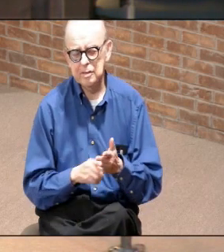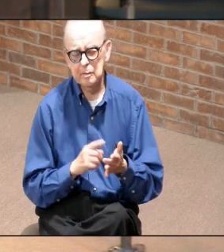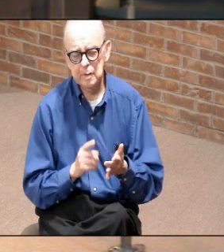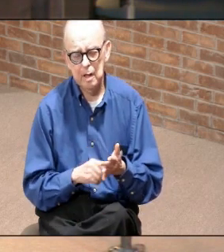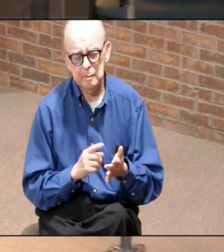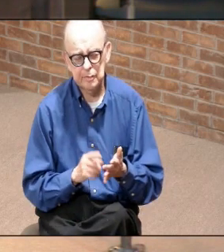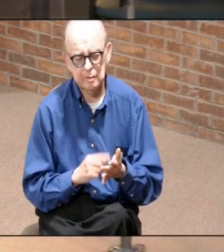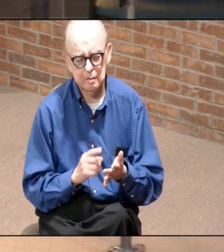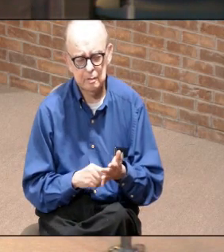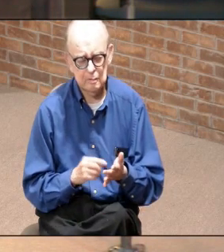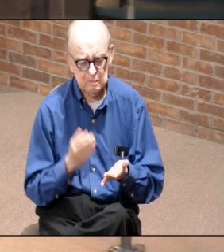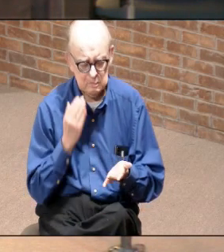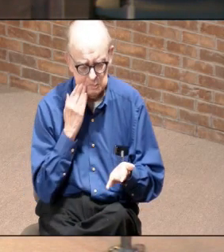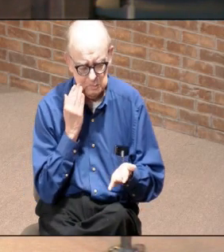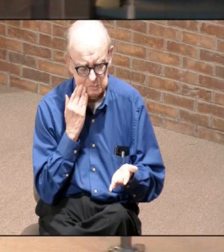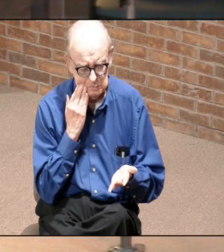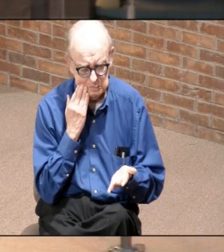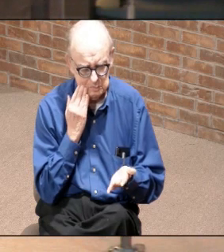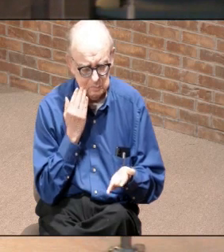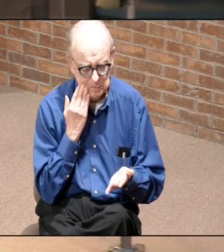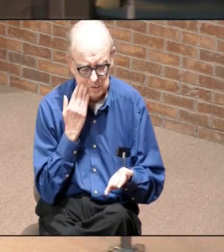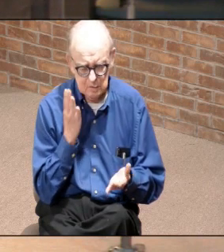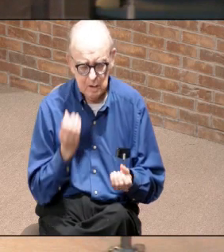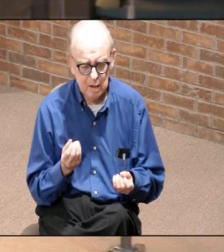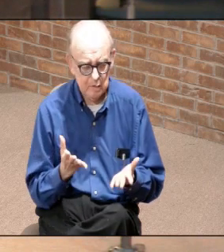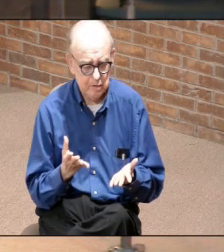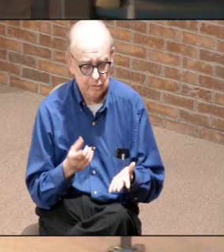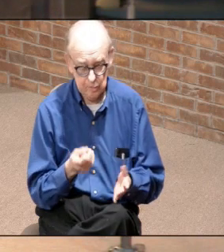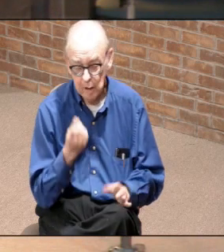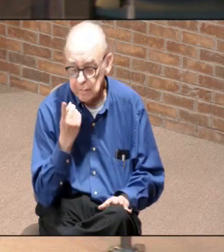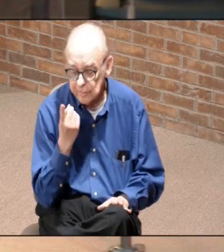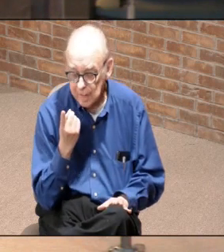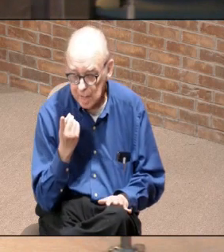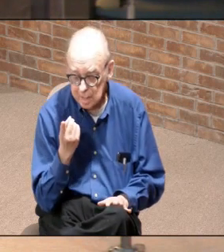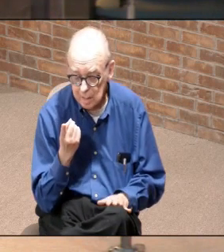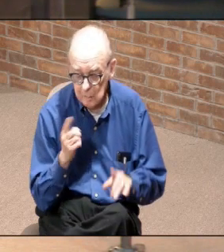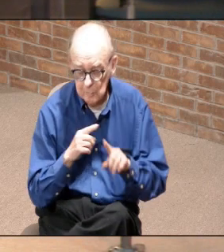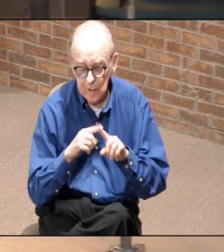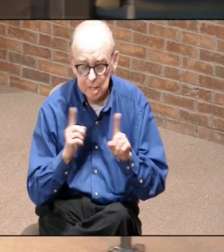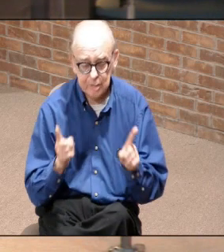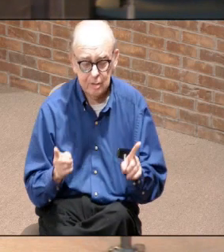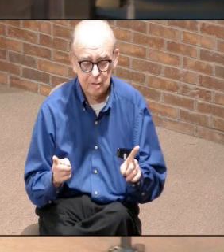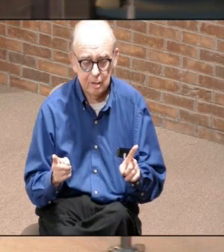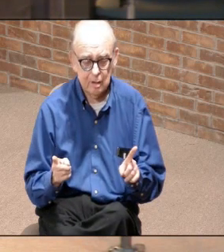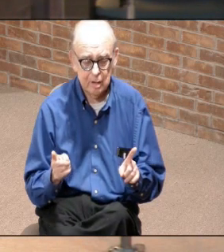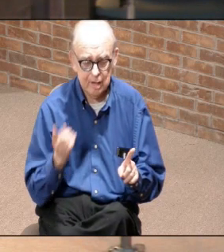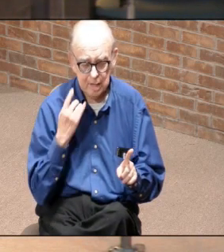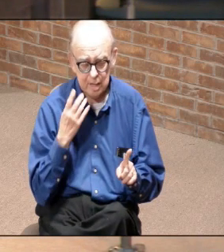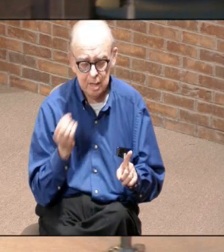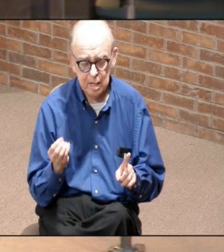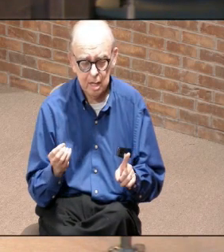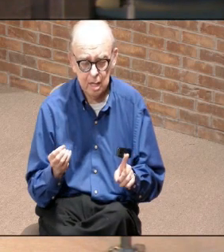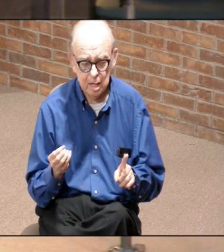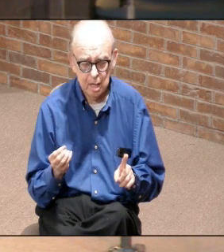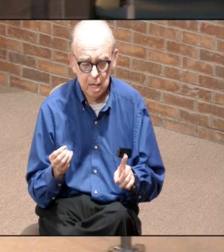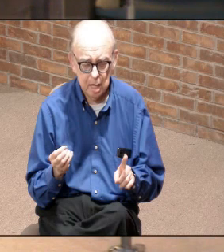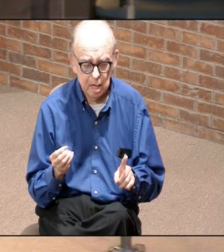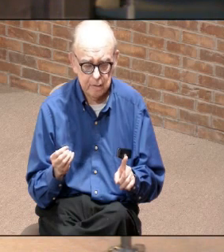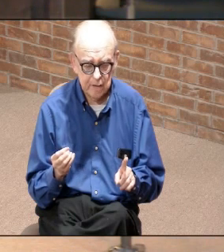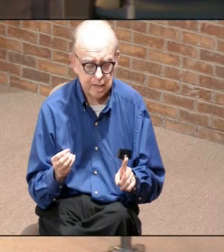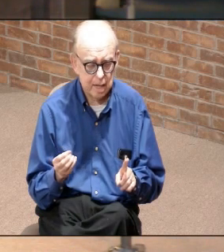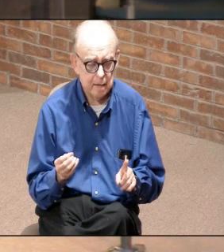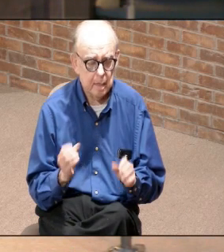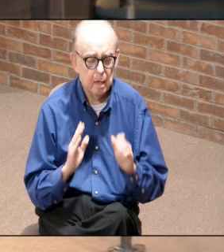sometimes, I don't know how much you realize, but if you were to take a basketball